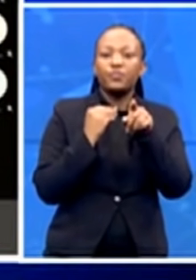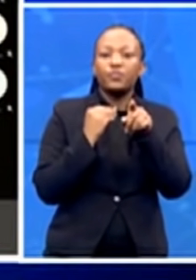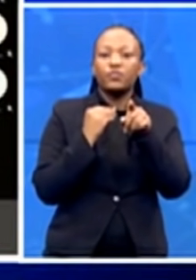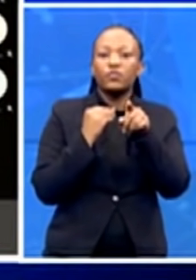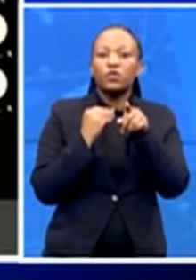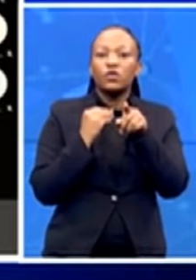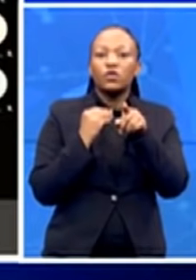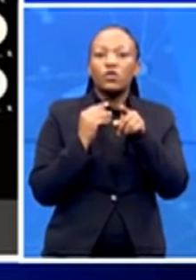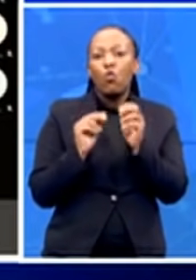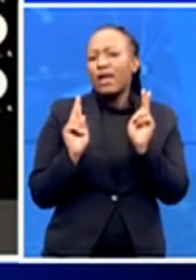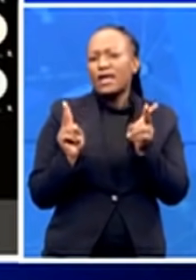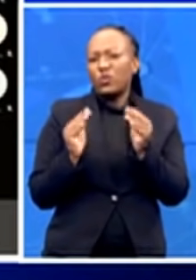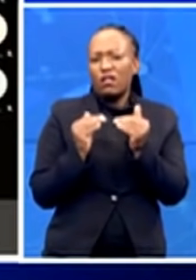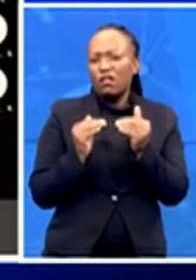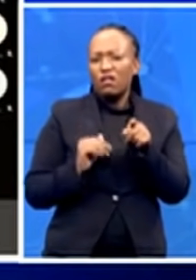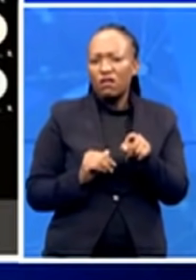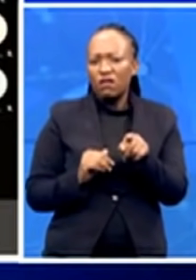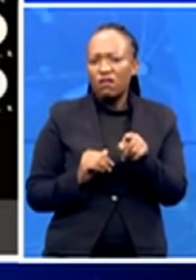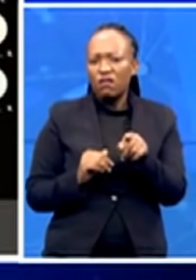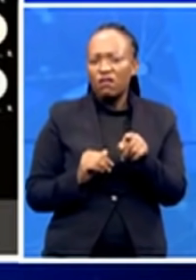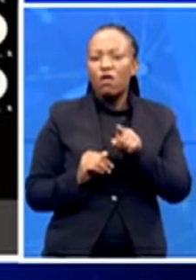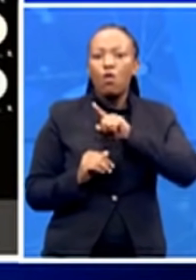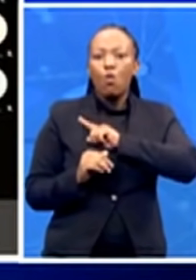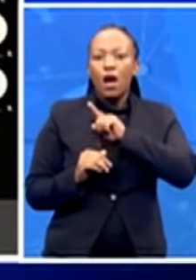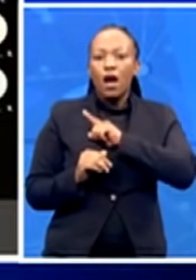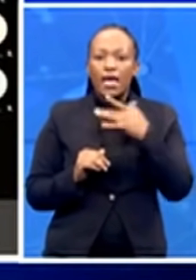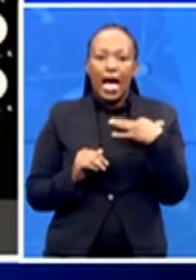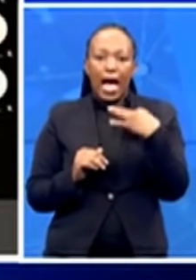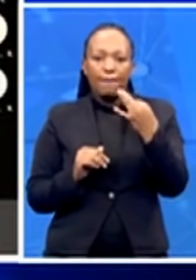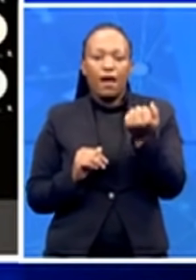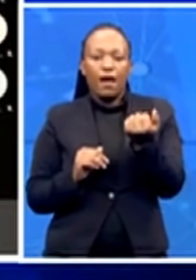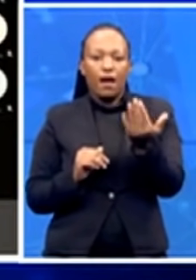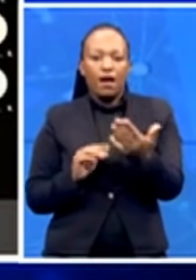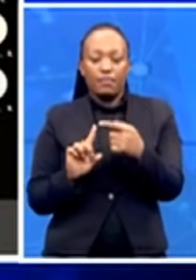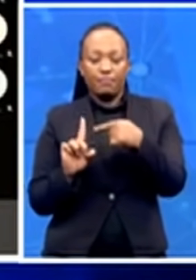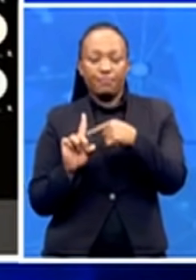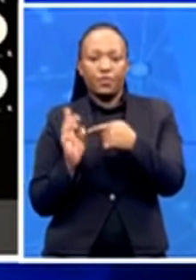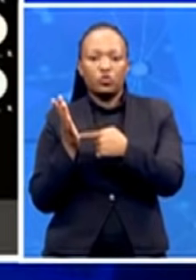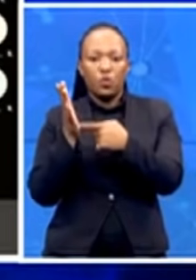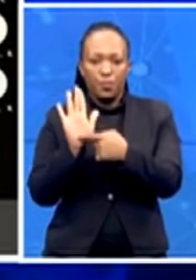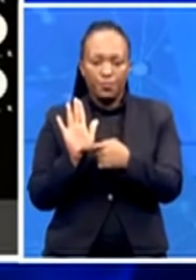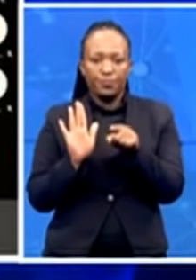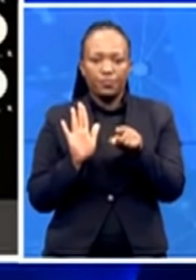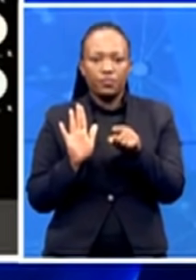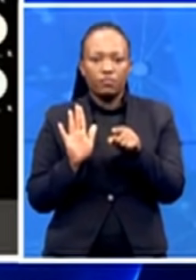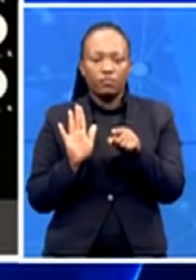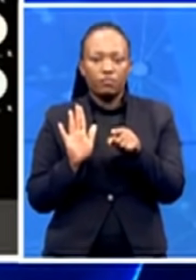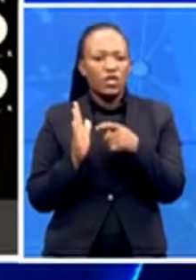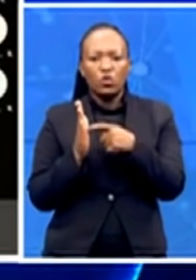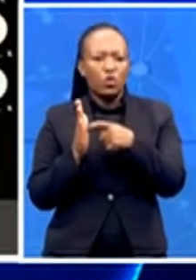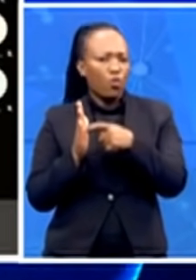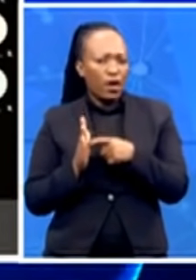In its application, it is a flexible rule that does not require rigid and formalistic